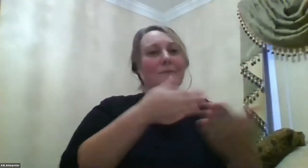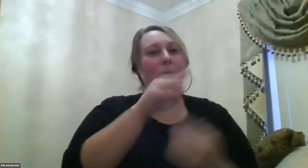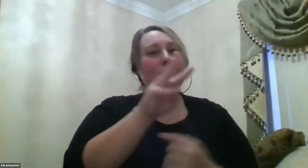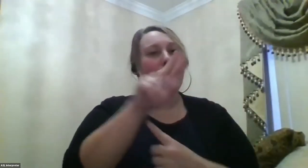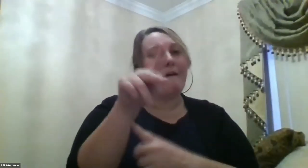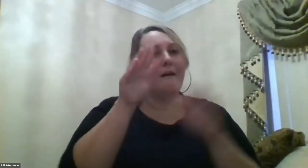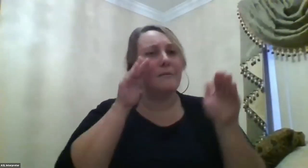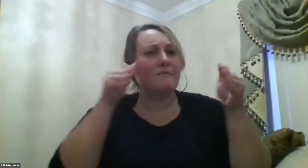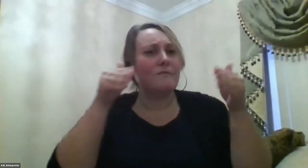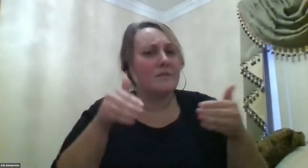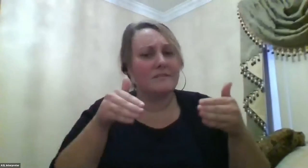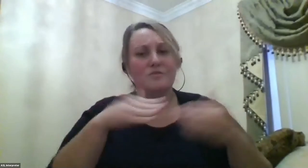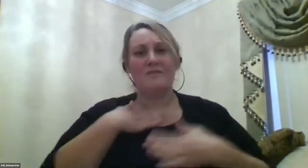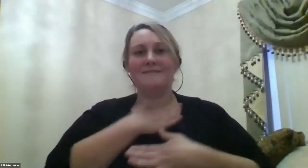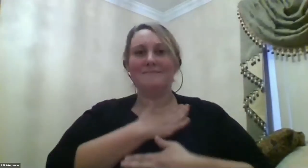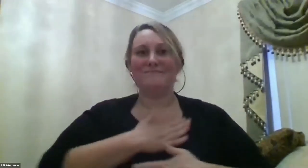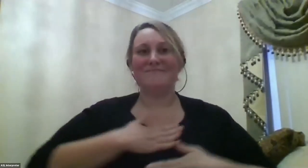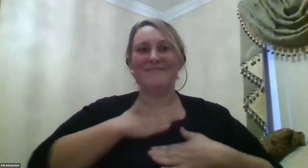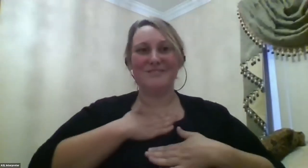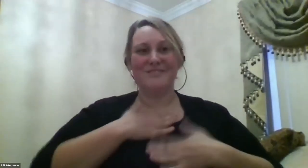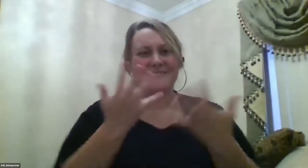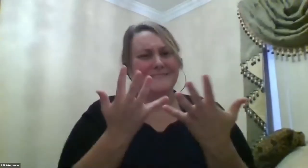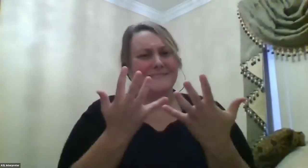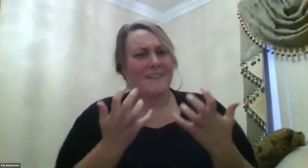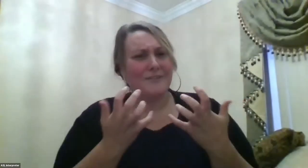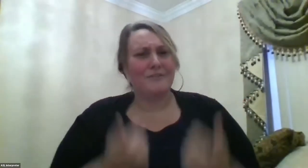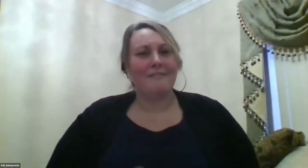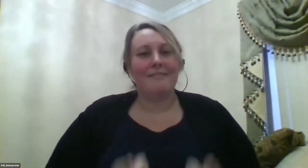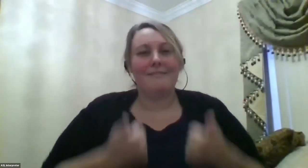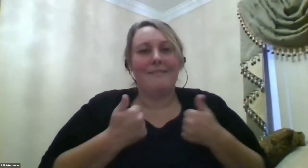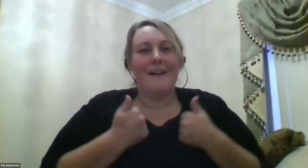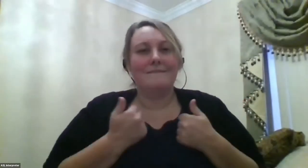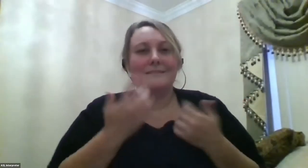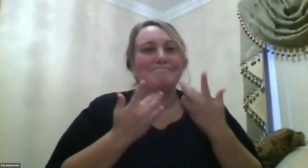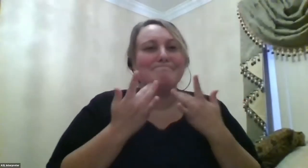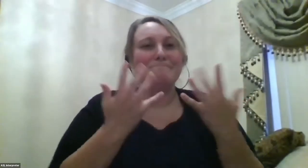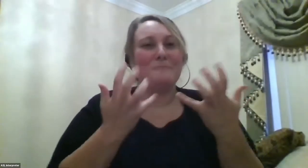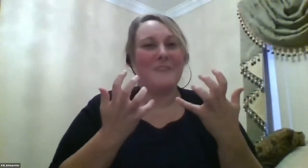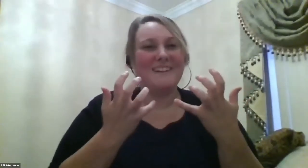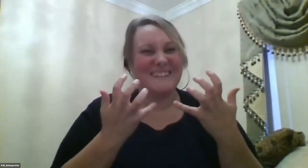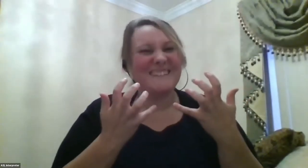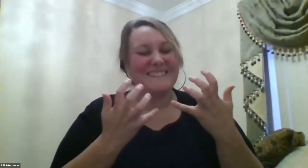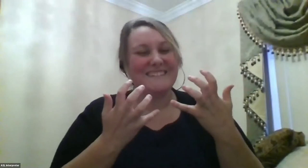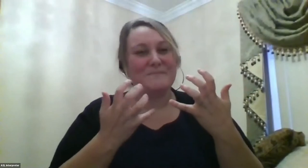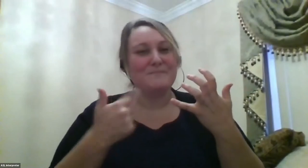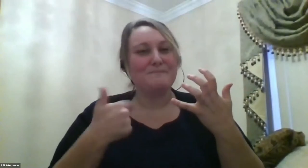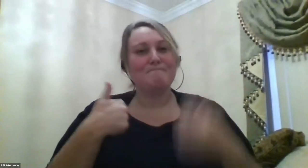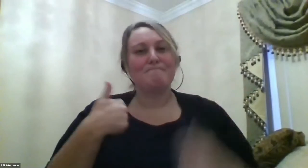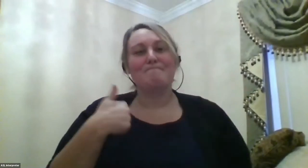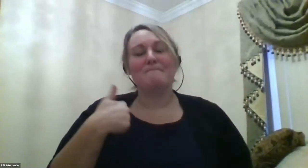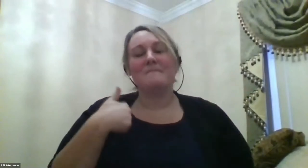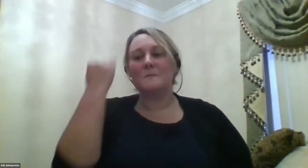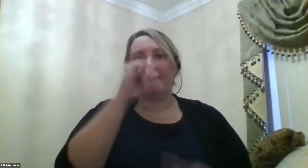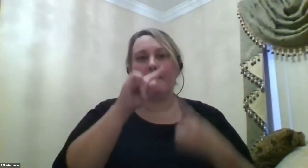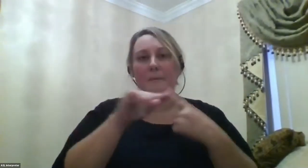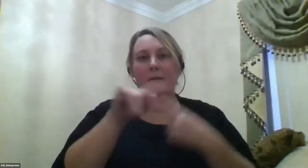lived life, you know? So I, um, I was thinking about that a lot in terms of even just for